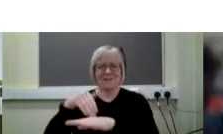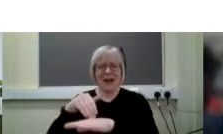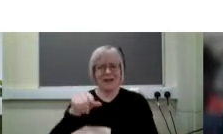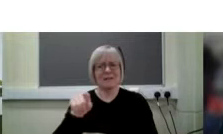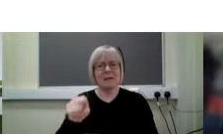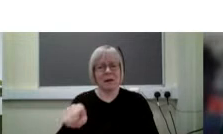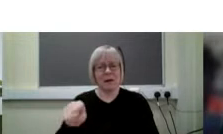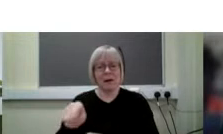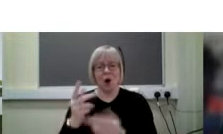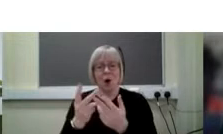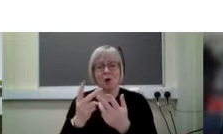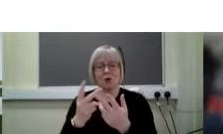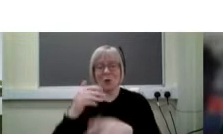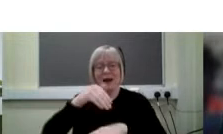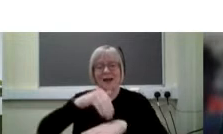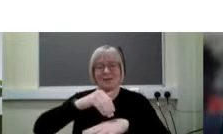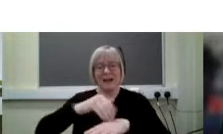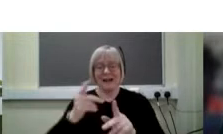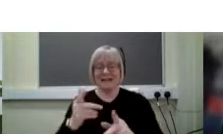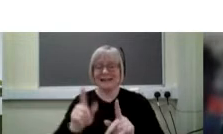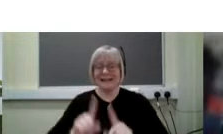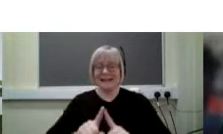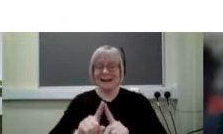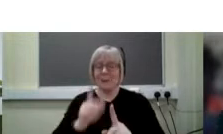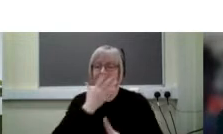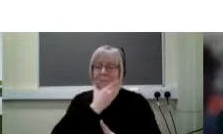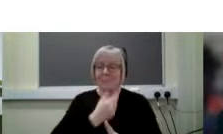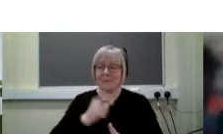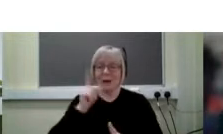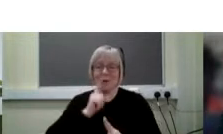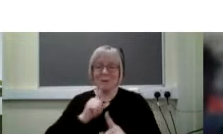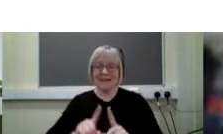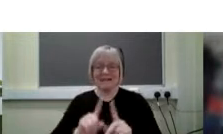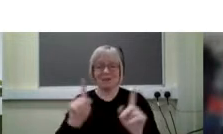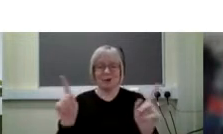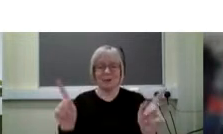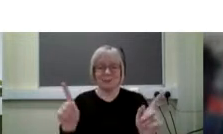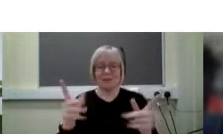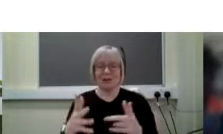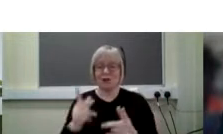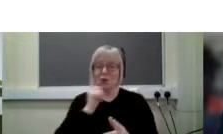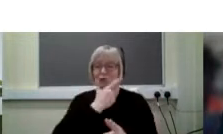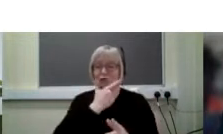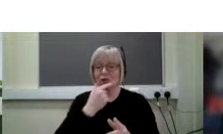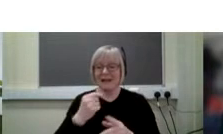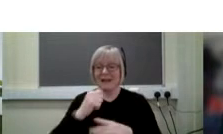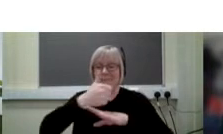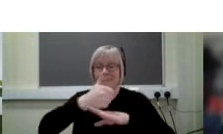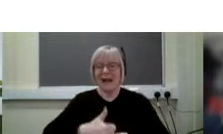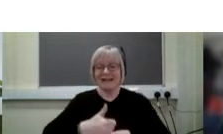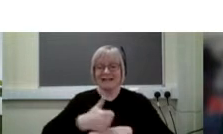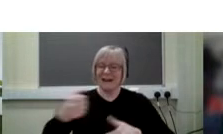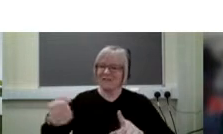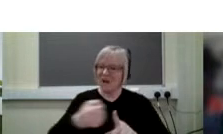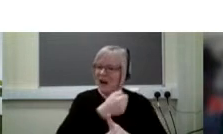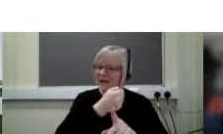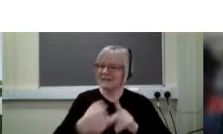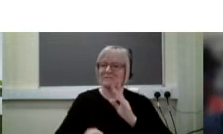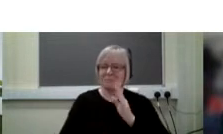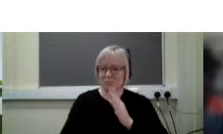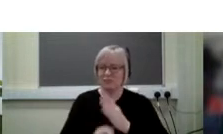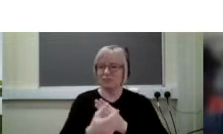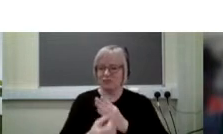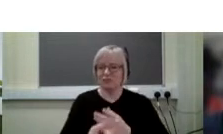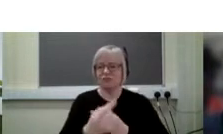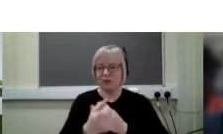a gender impact when looking at the data. So gender-based violence was something that came up again and again, although